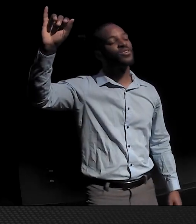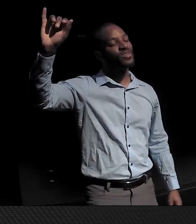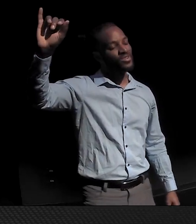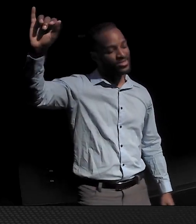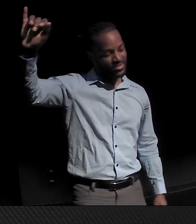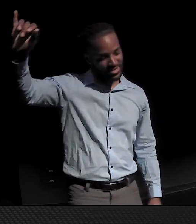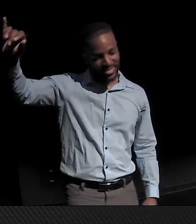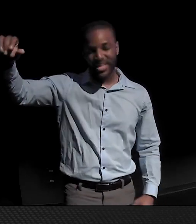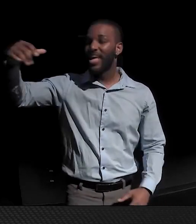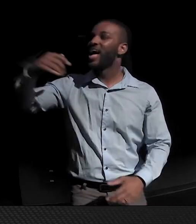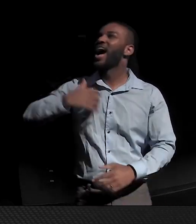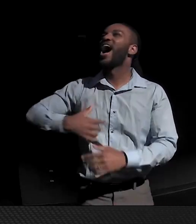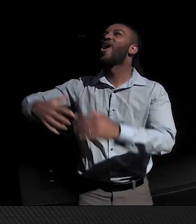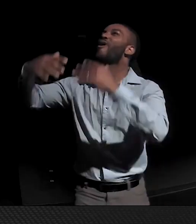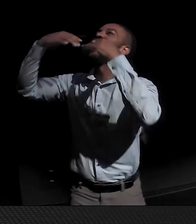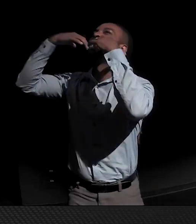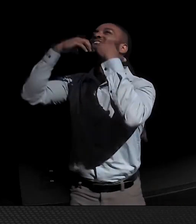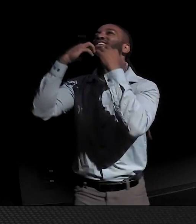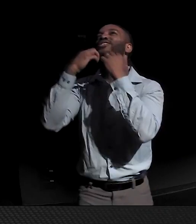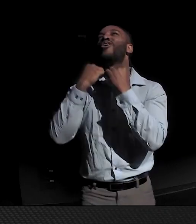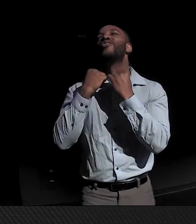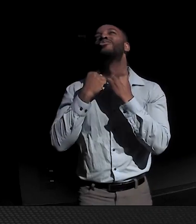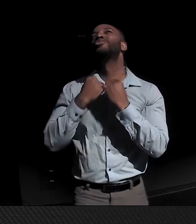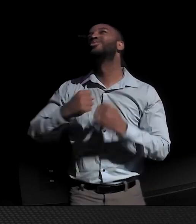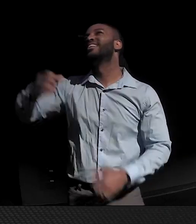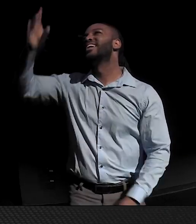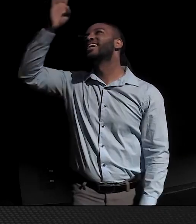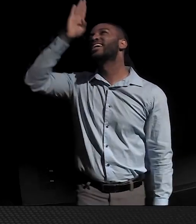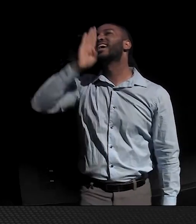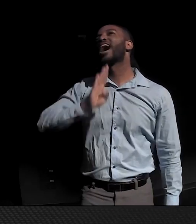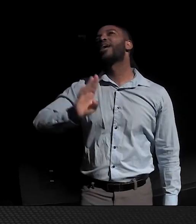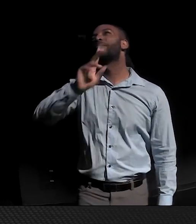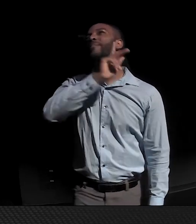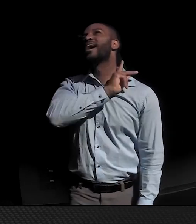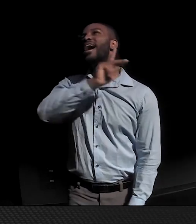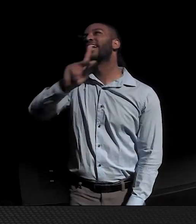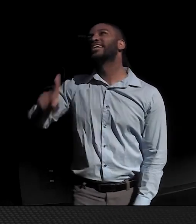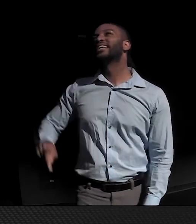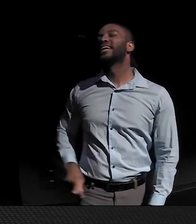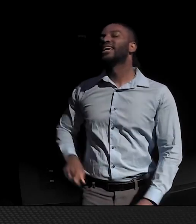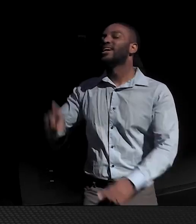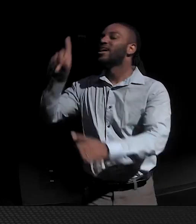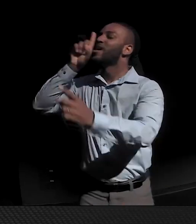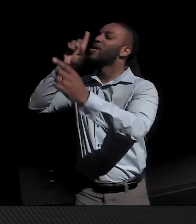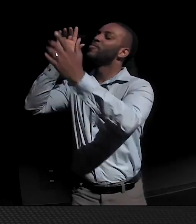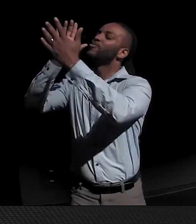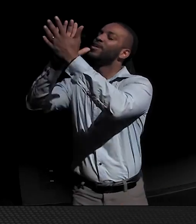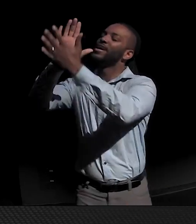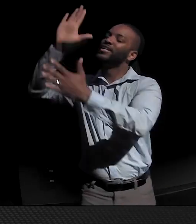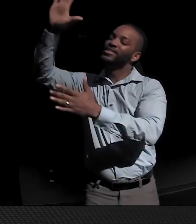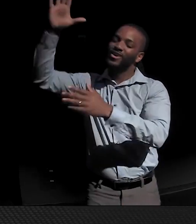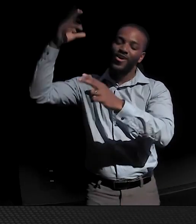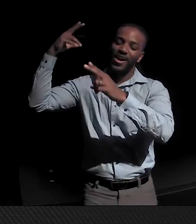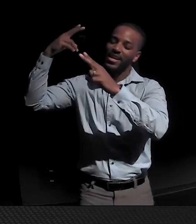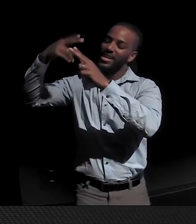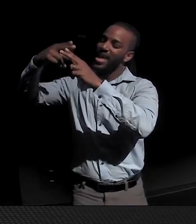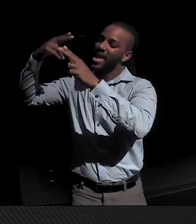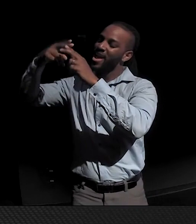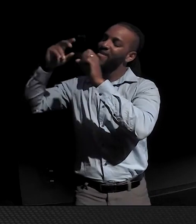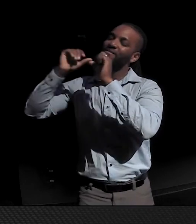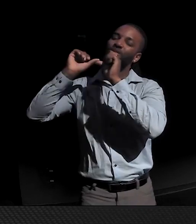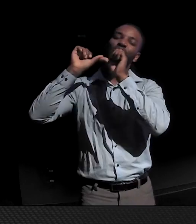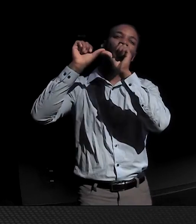forever. And I will exalt you, God my King. I'll praise your